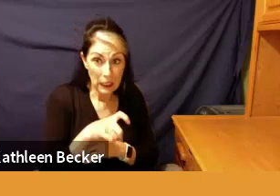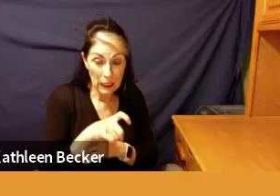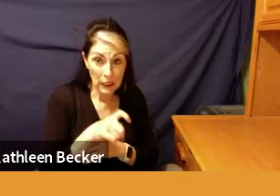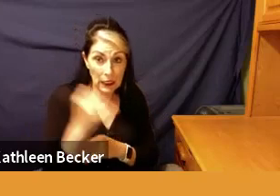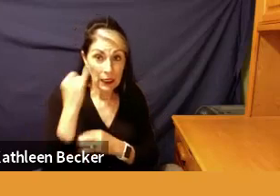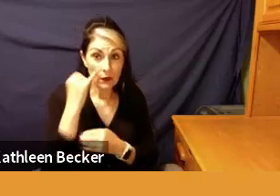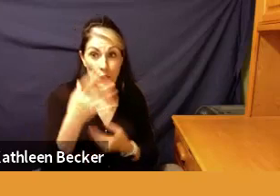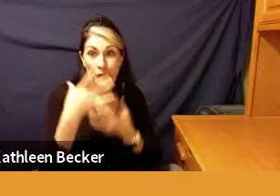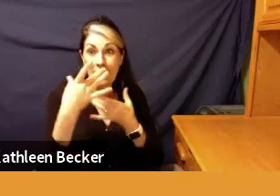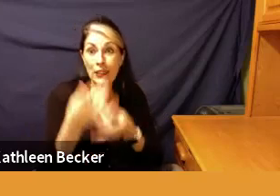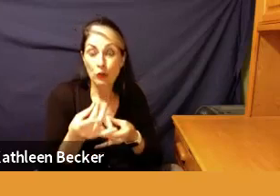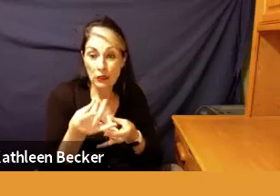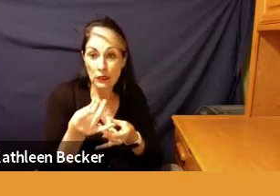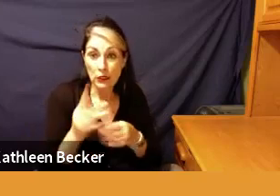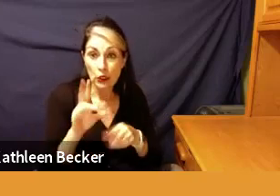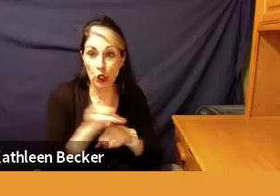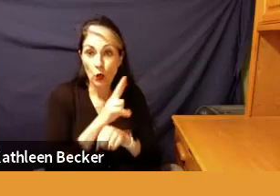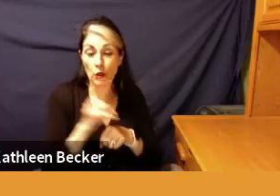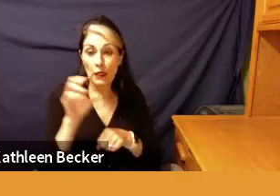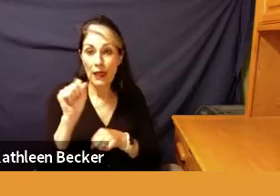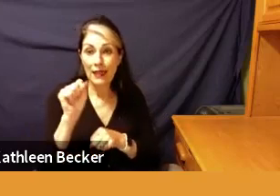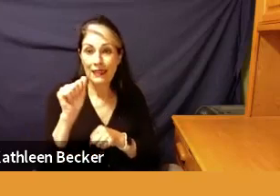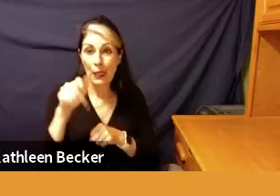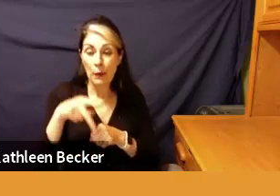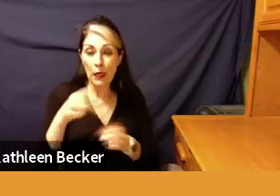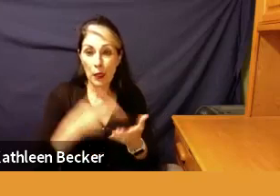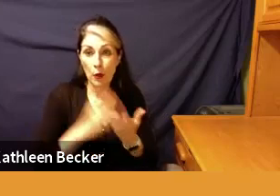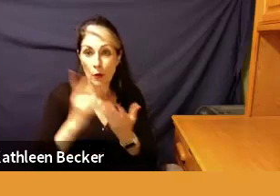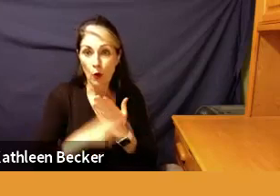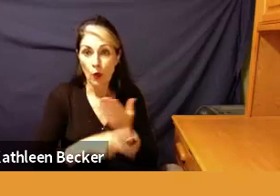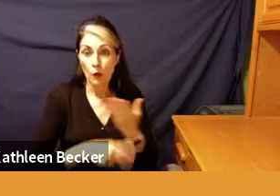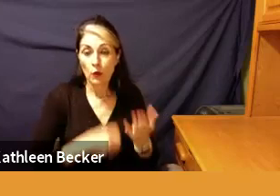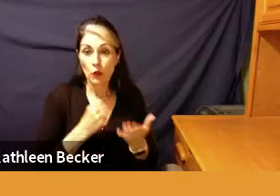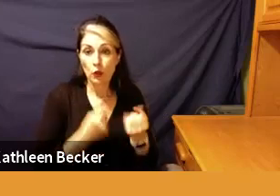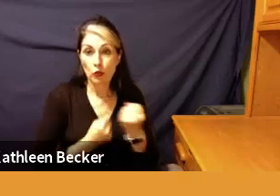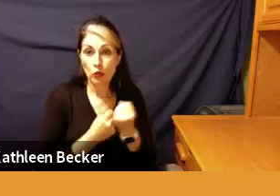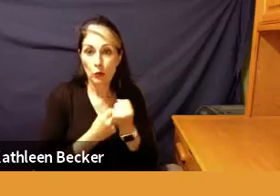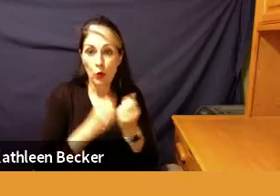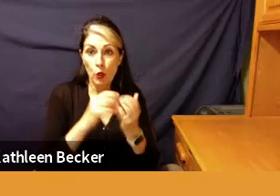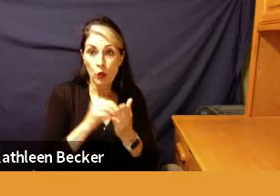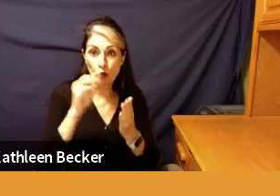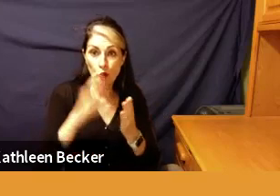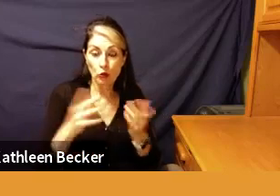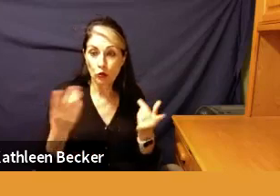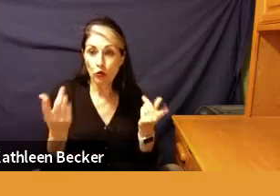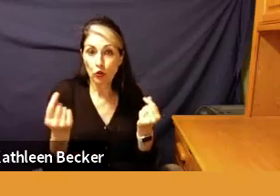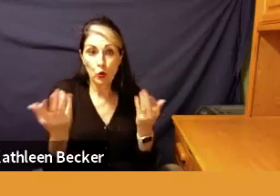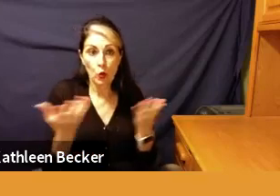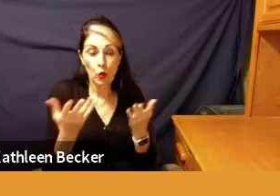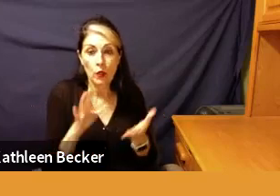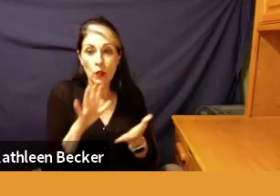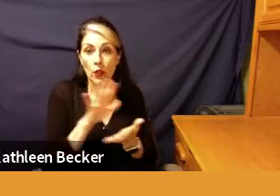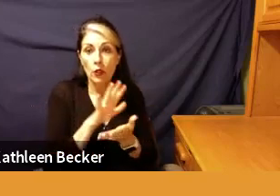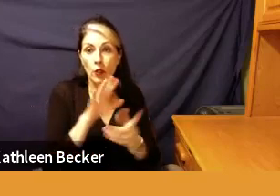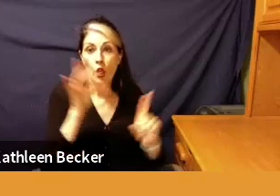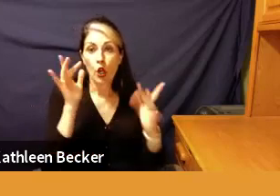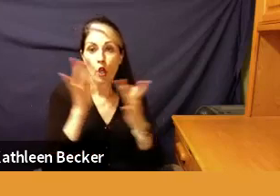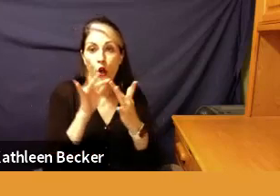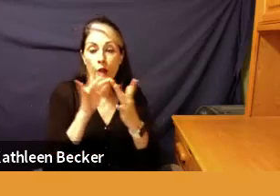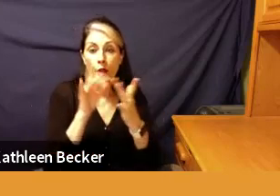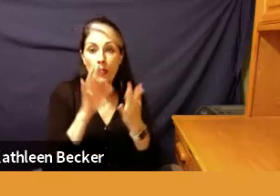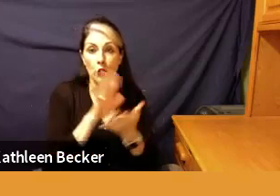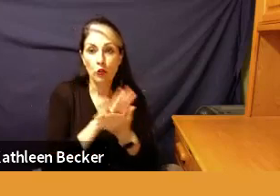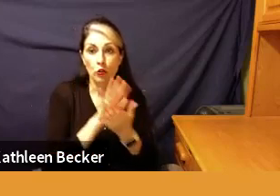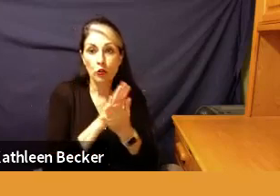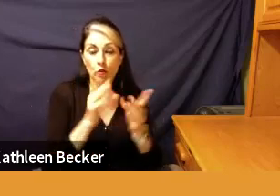you're interested in using the SAP program to help support your student, all you need to do is contact your school site, whether that's